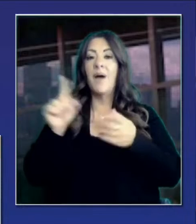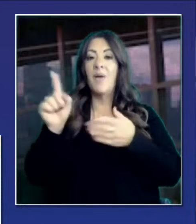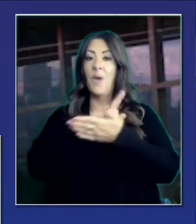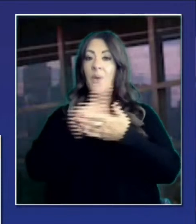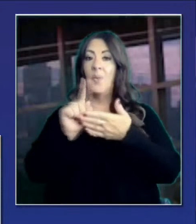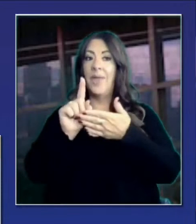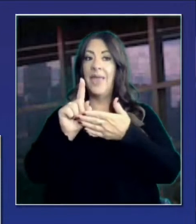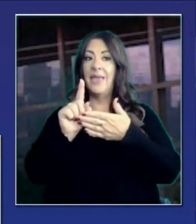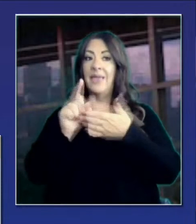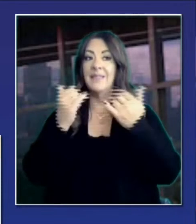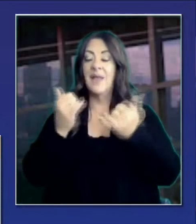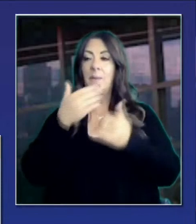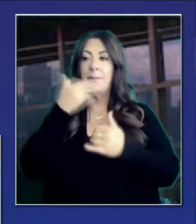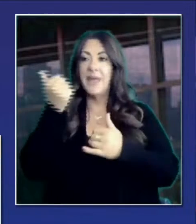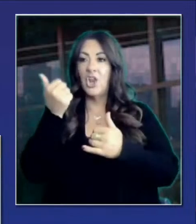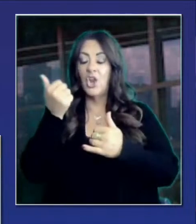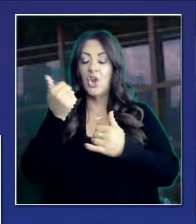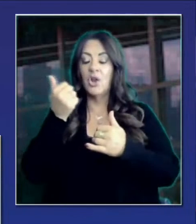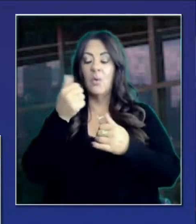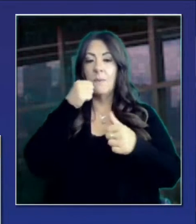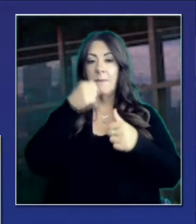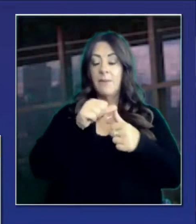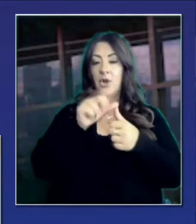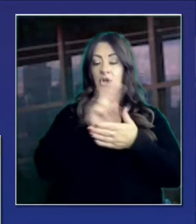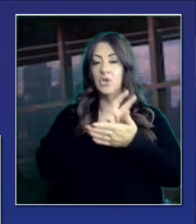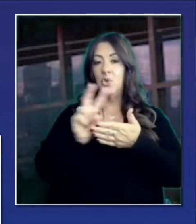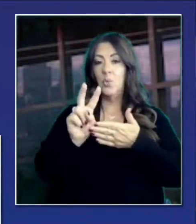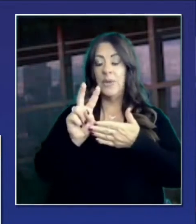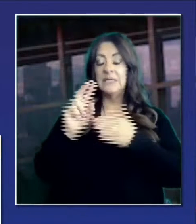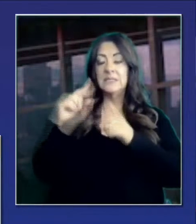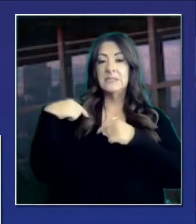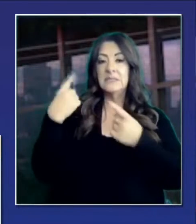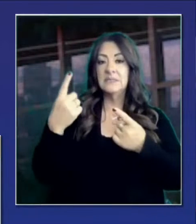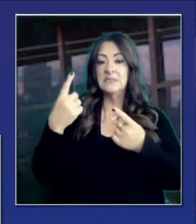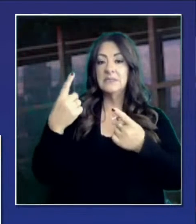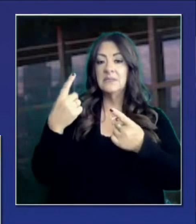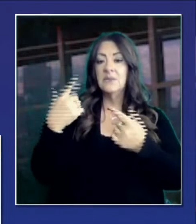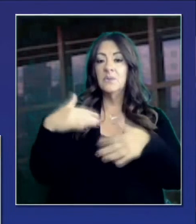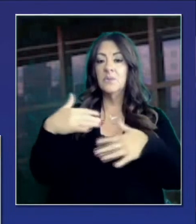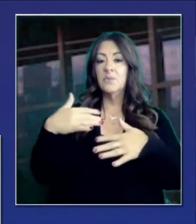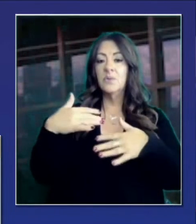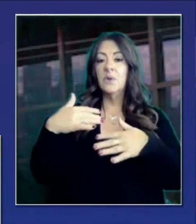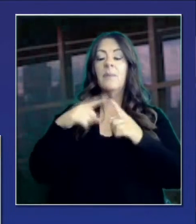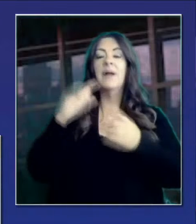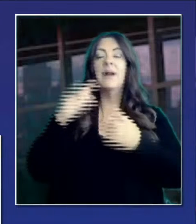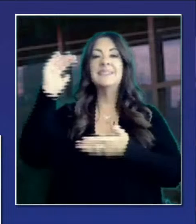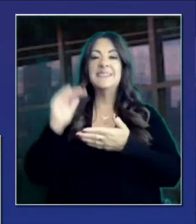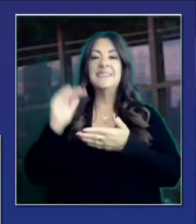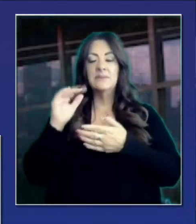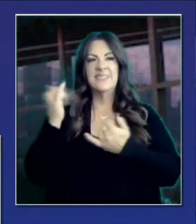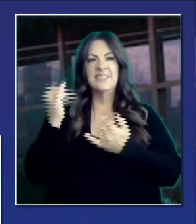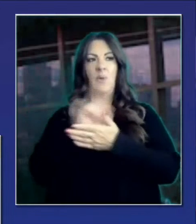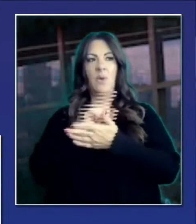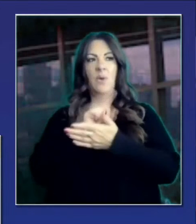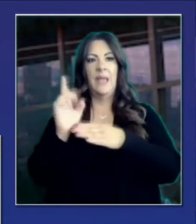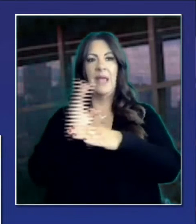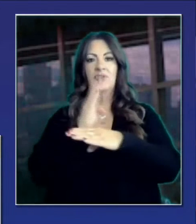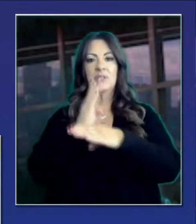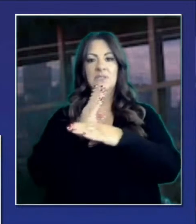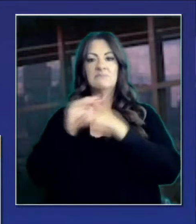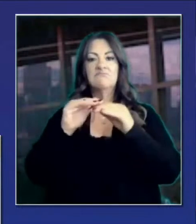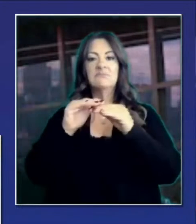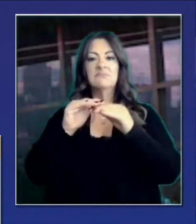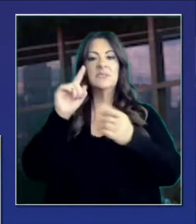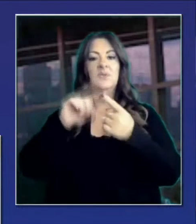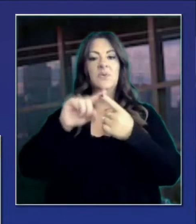Again, 14-day rate at 9.4%, but the 7-day positivity rate's down to 8% in the state. And I want to